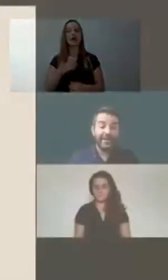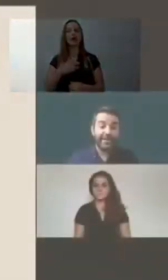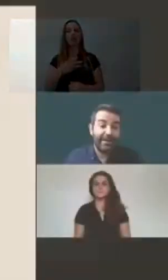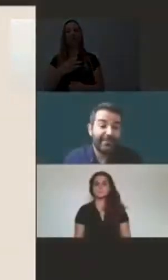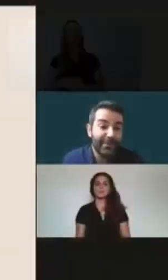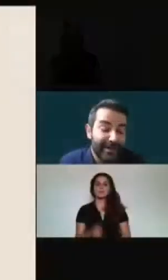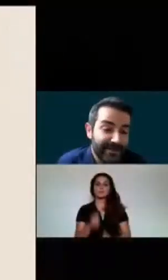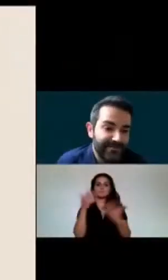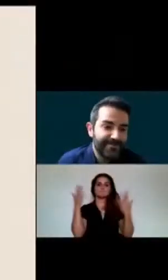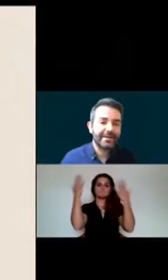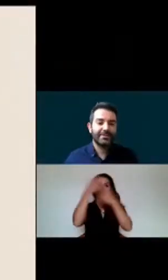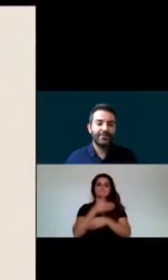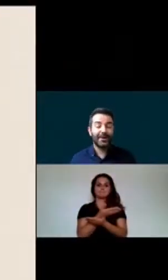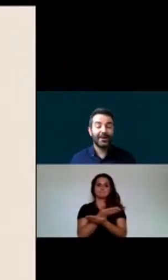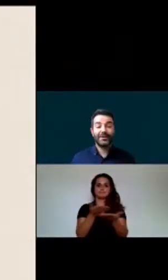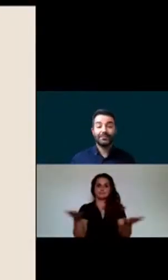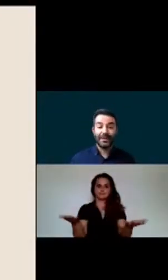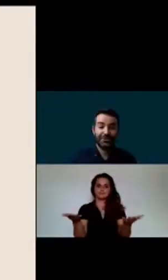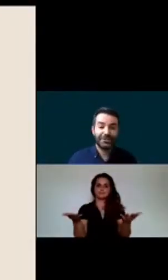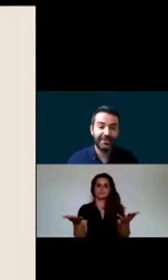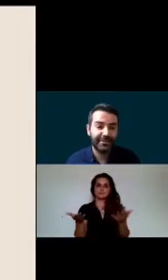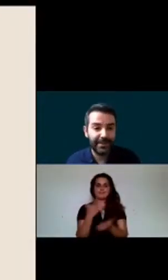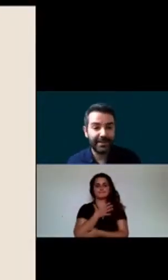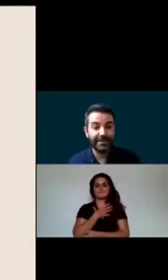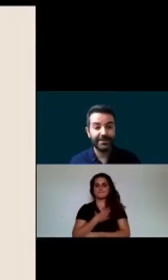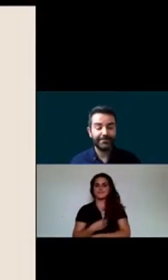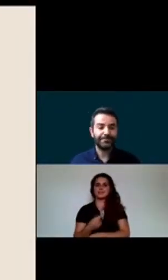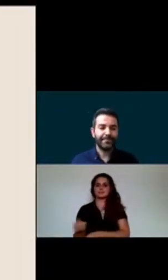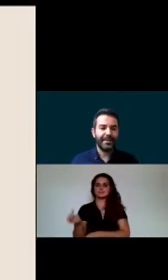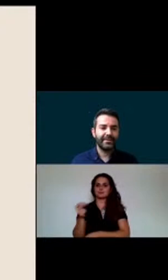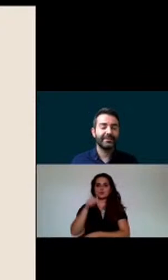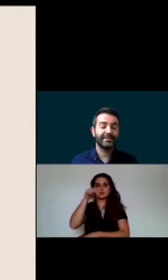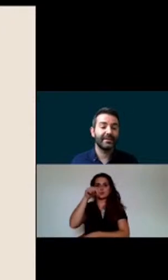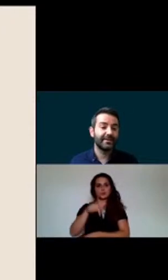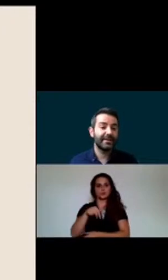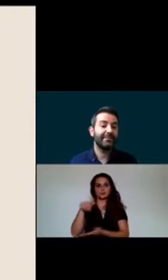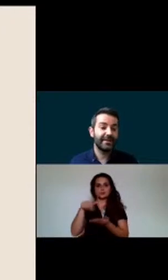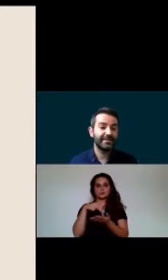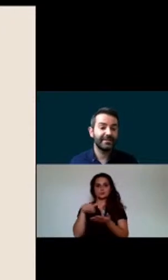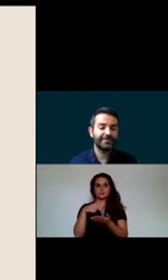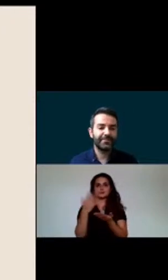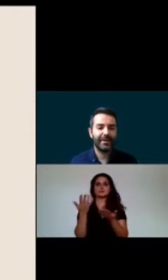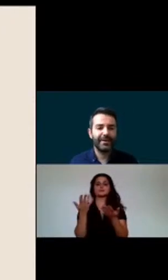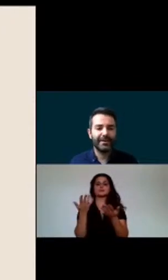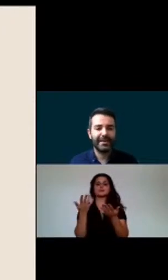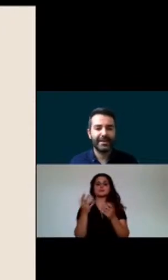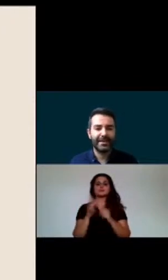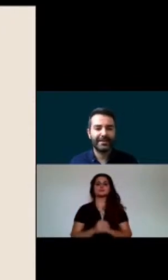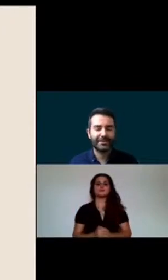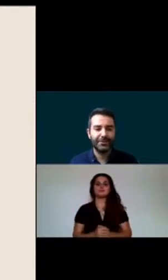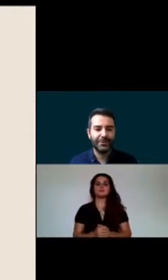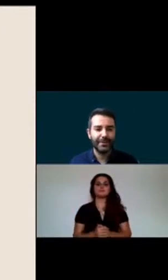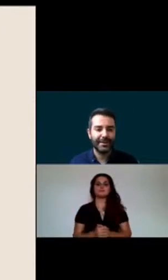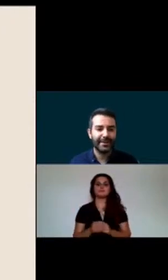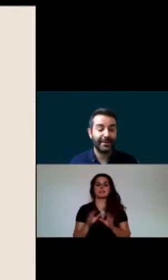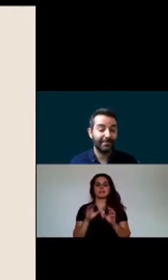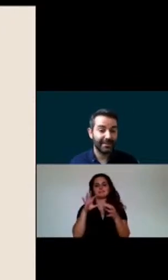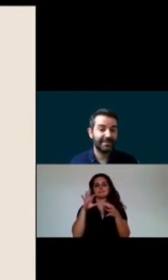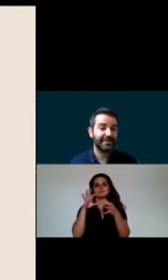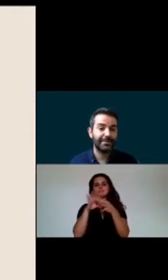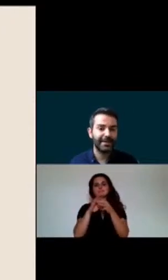Good evening, everyone. So it's my great pleasure to be here in this our event dedicated